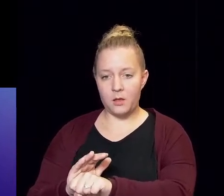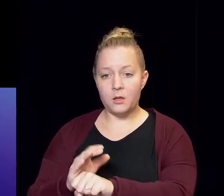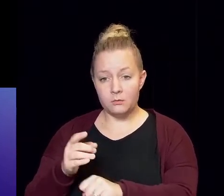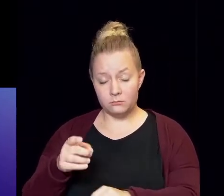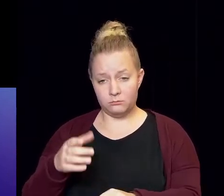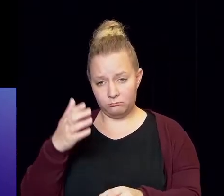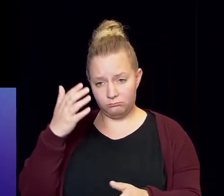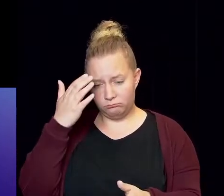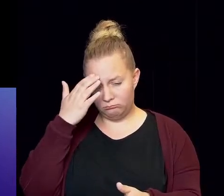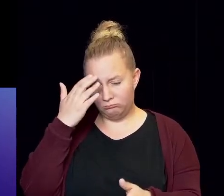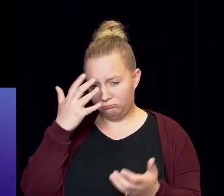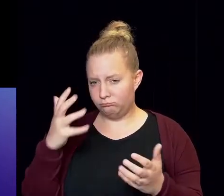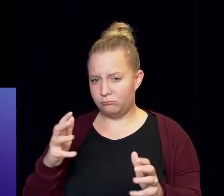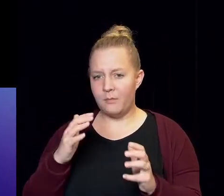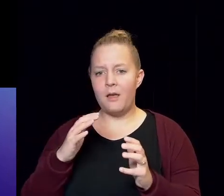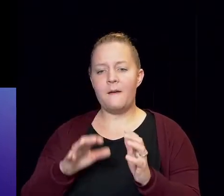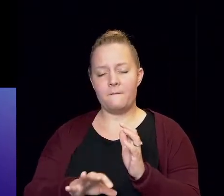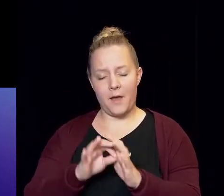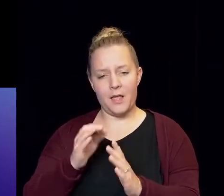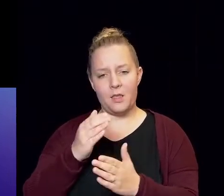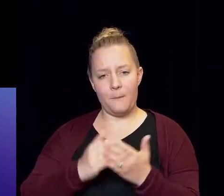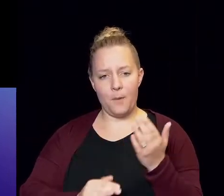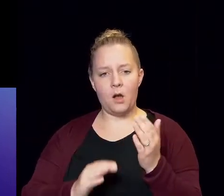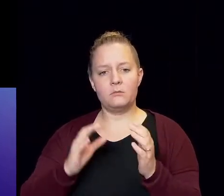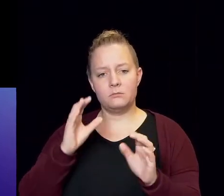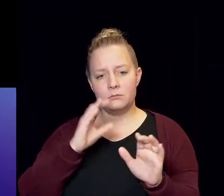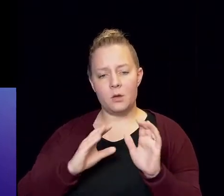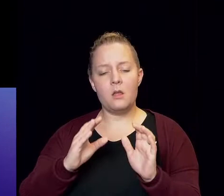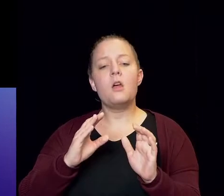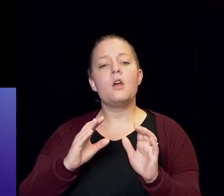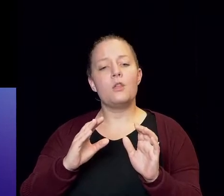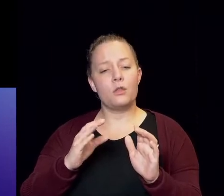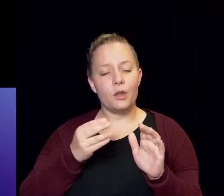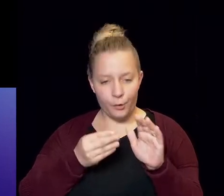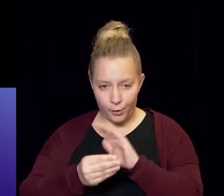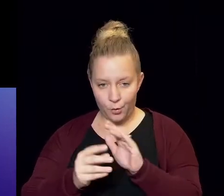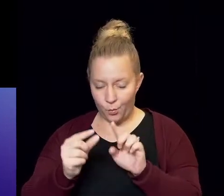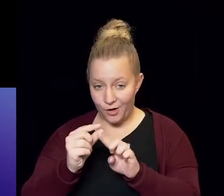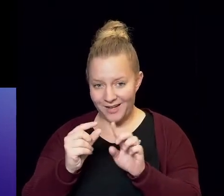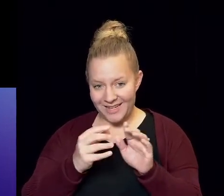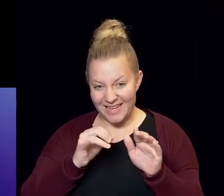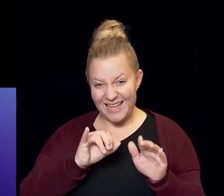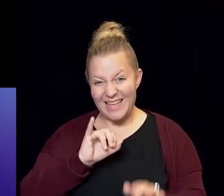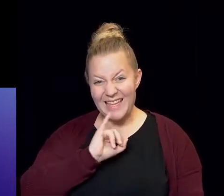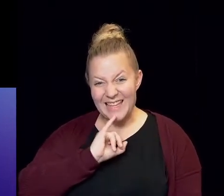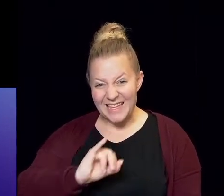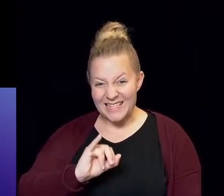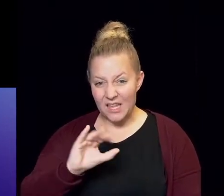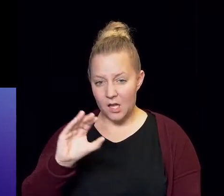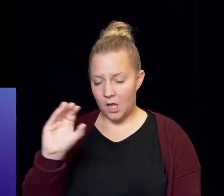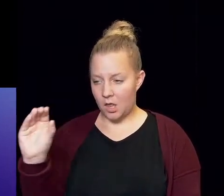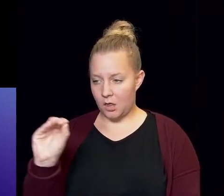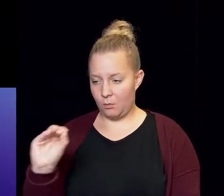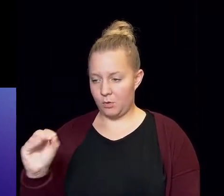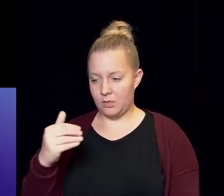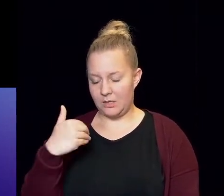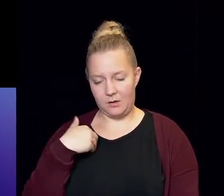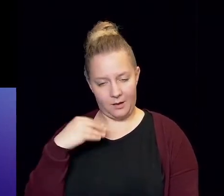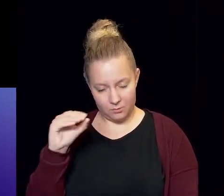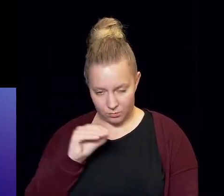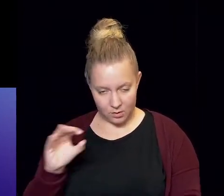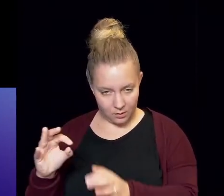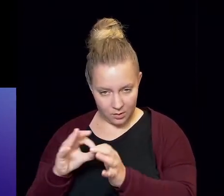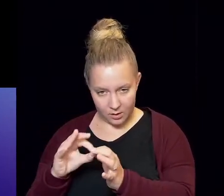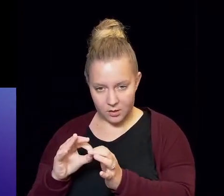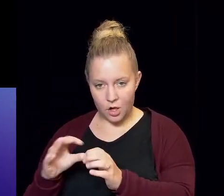already know how to find the part. That's looking for the clue word is. The percent, it has the percent sign on it, and